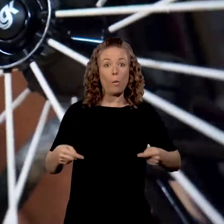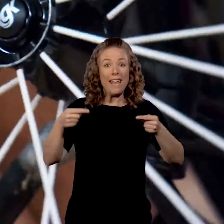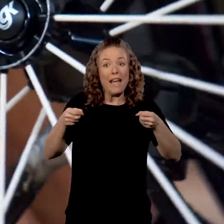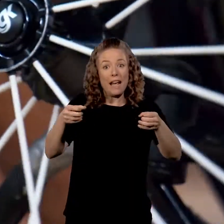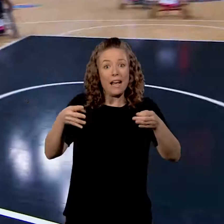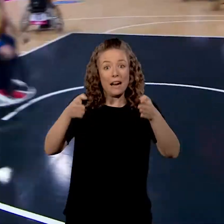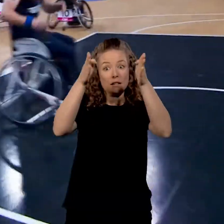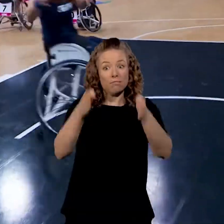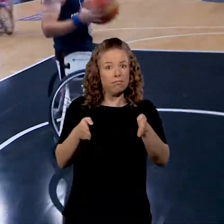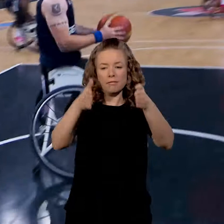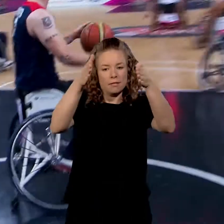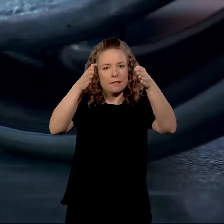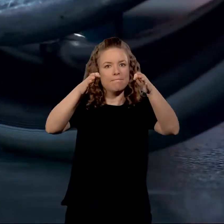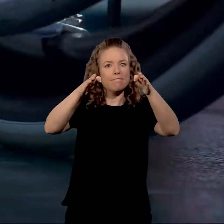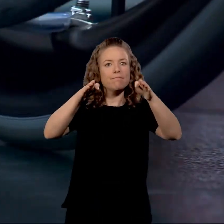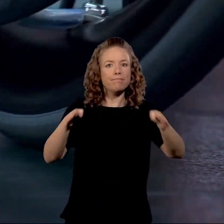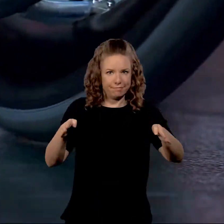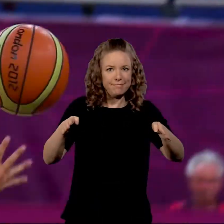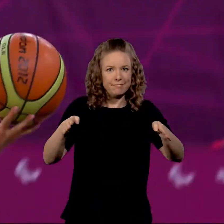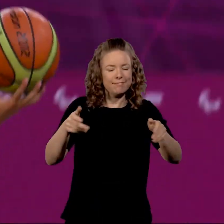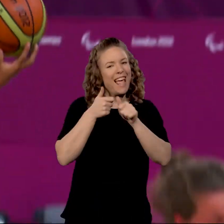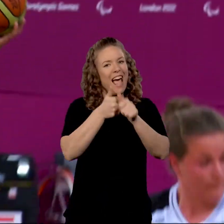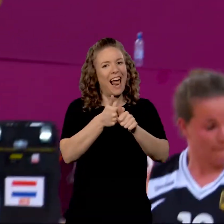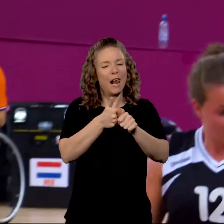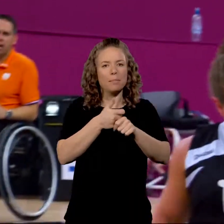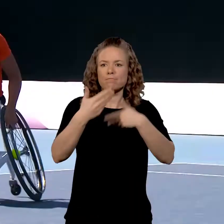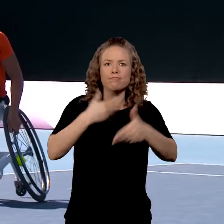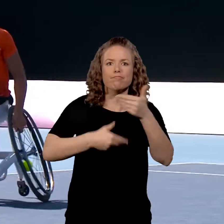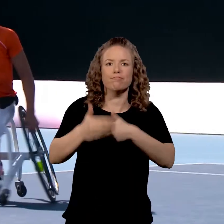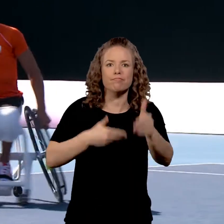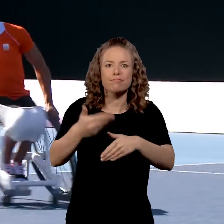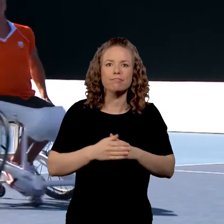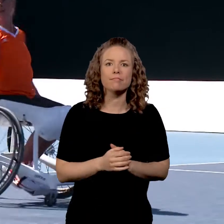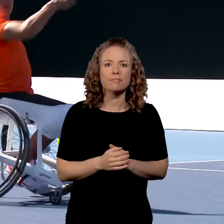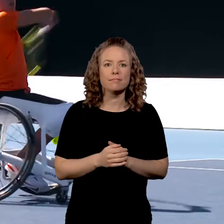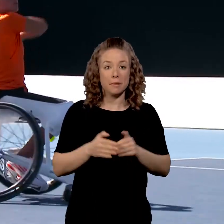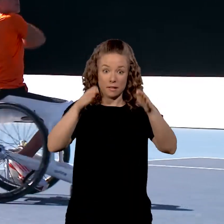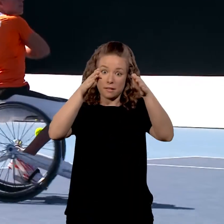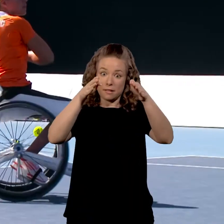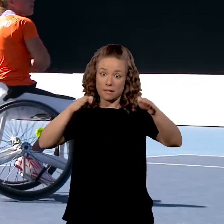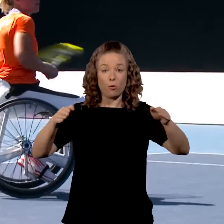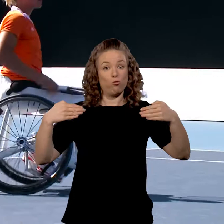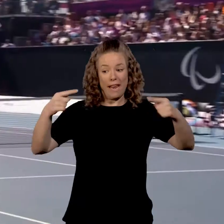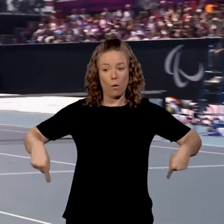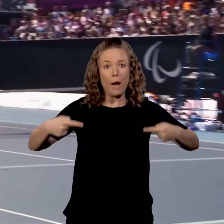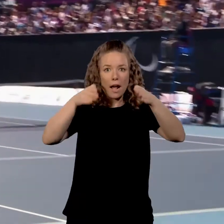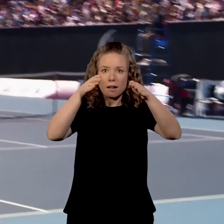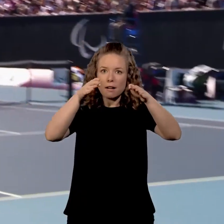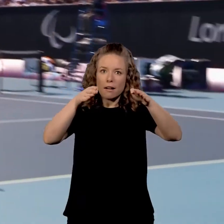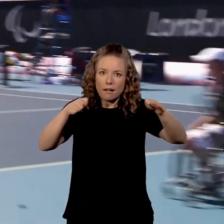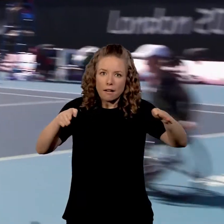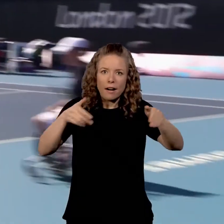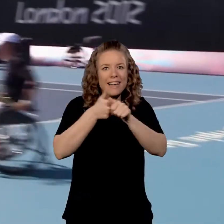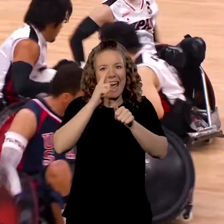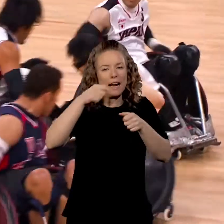road and mounted at an angle to improve performance. Increasing the camber or angle of the rear wheels allows for